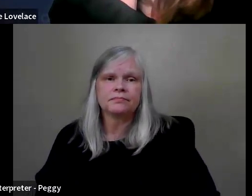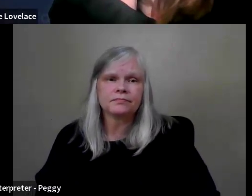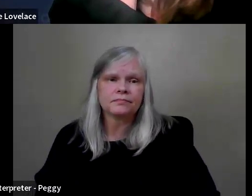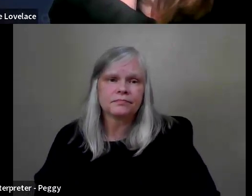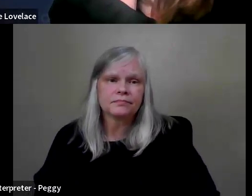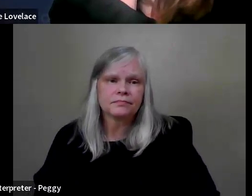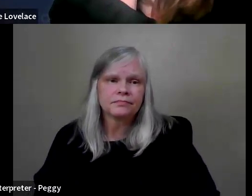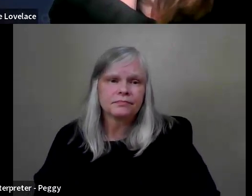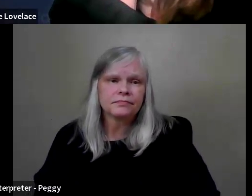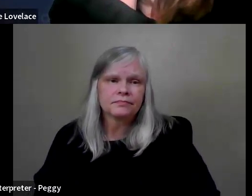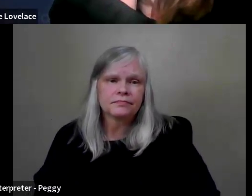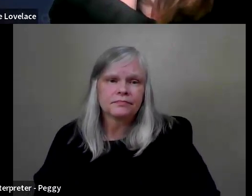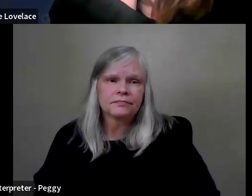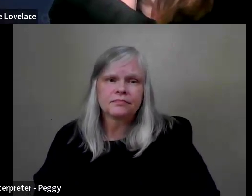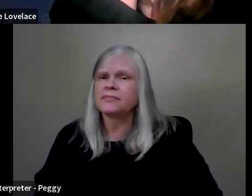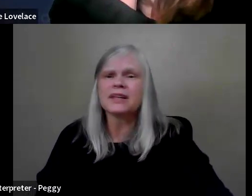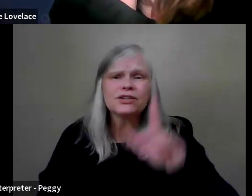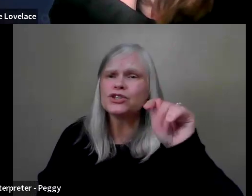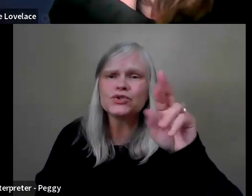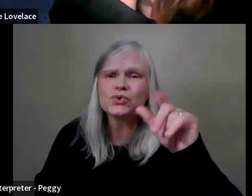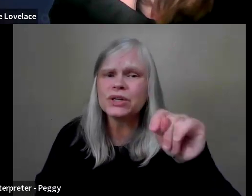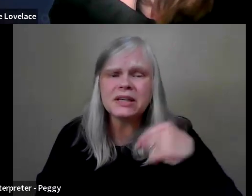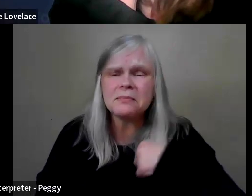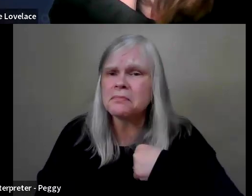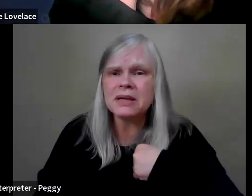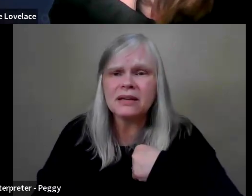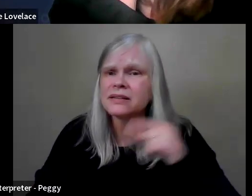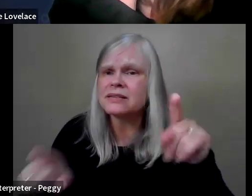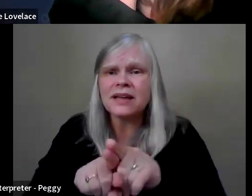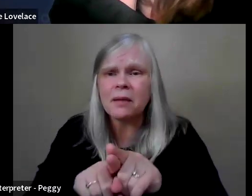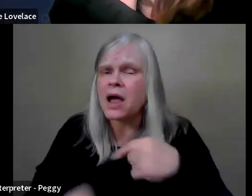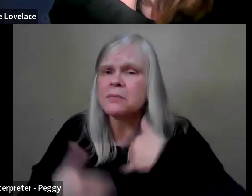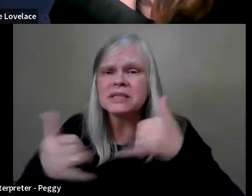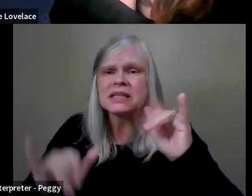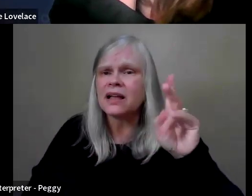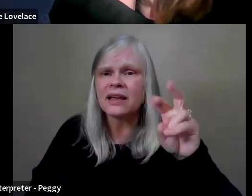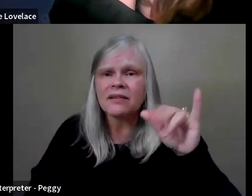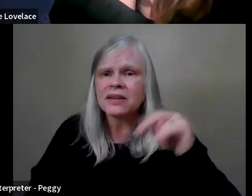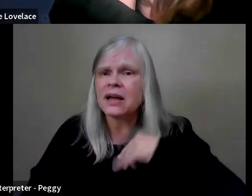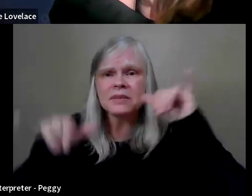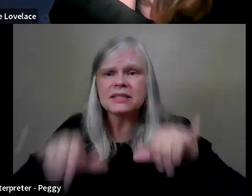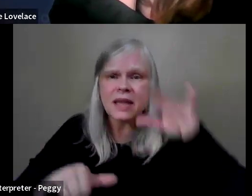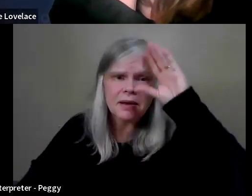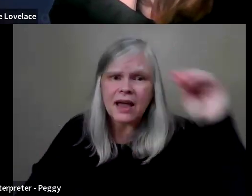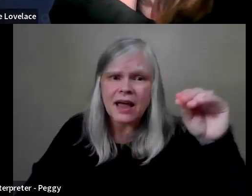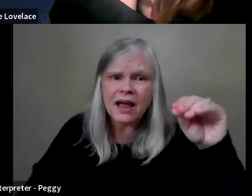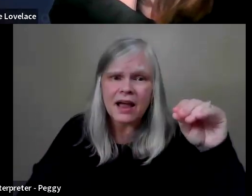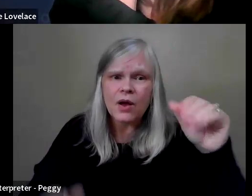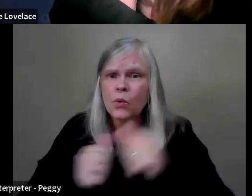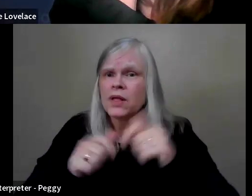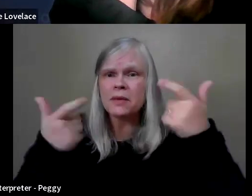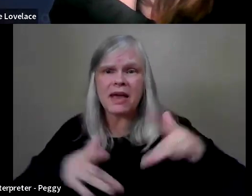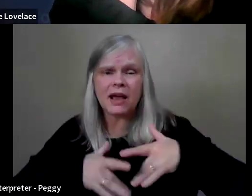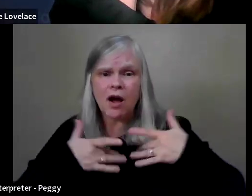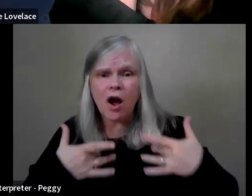Just treat me like you always treated me. I'm still Kevin. I'm still the same guy. Still the same guy with the big heart, the